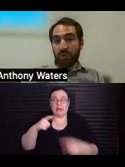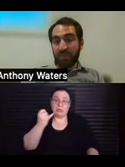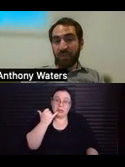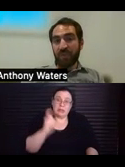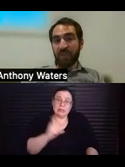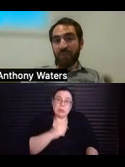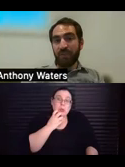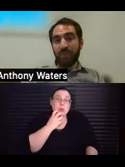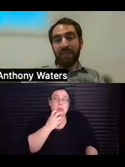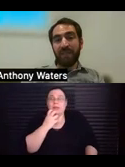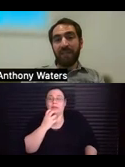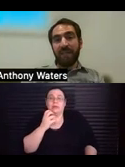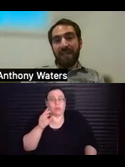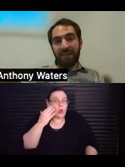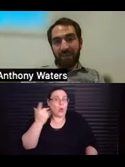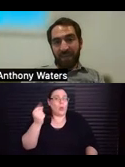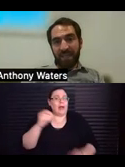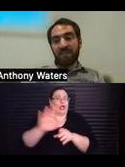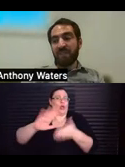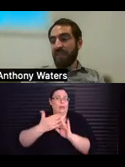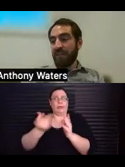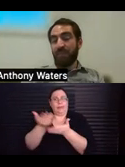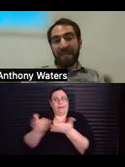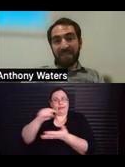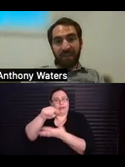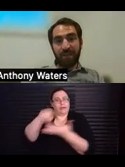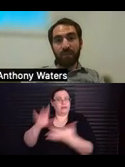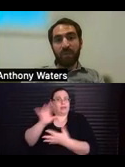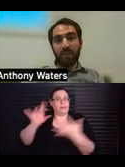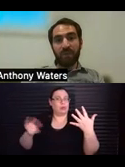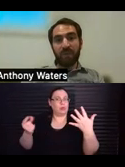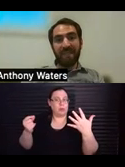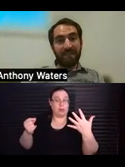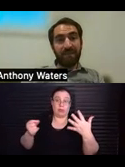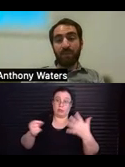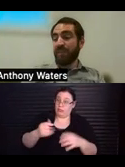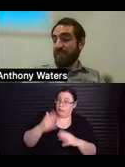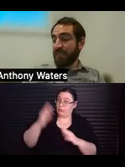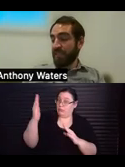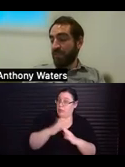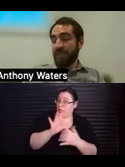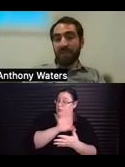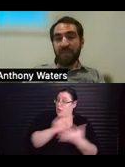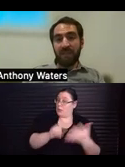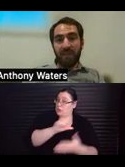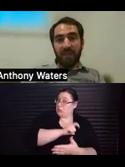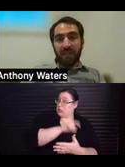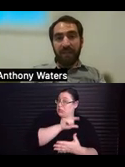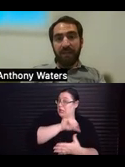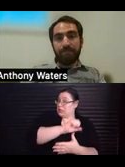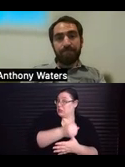know the resources in your community. And if that is the best available resource in an emergency situation,